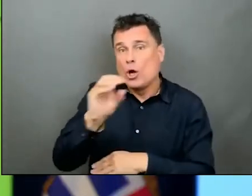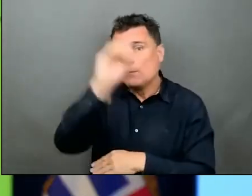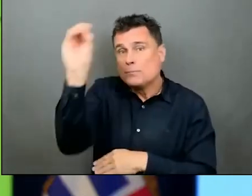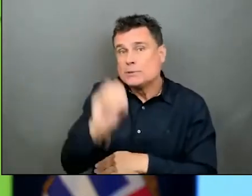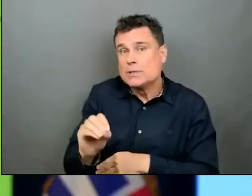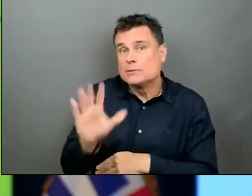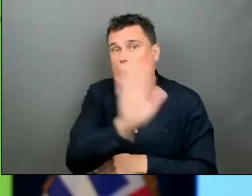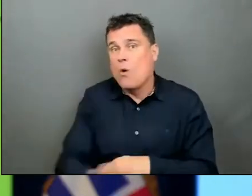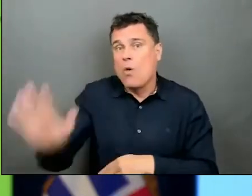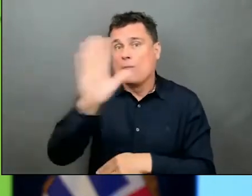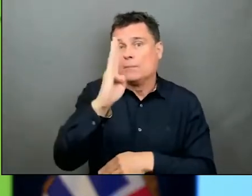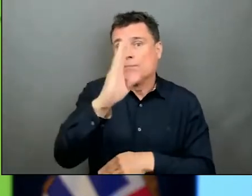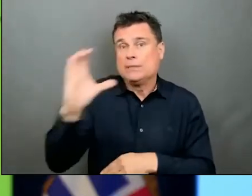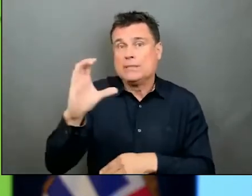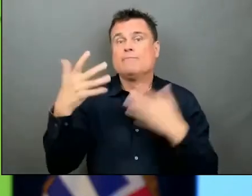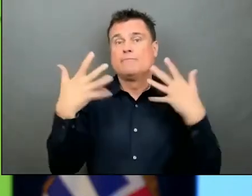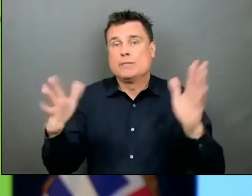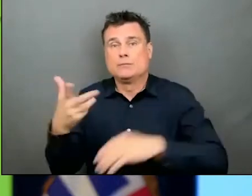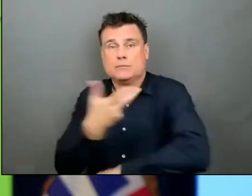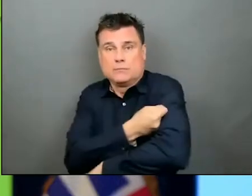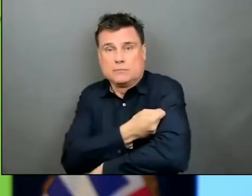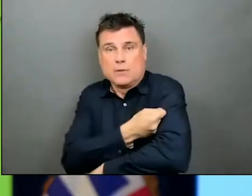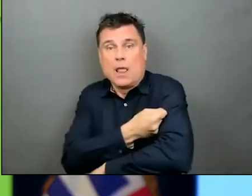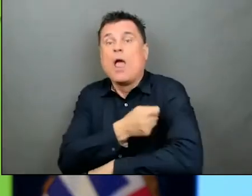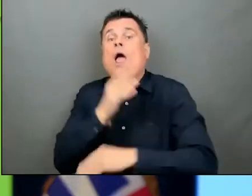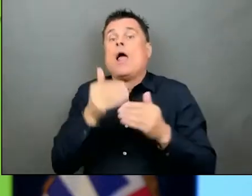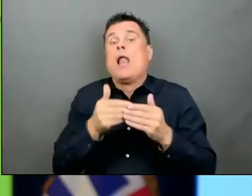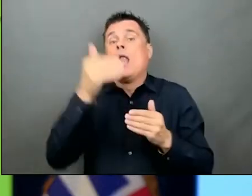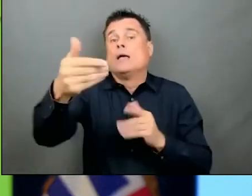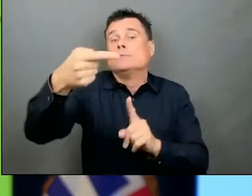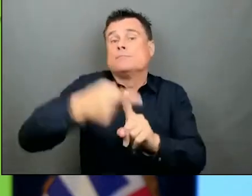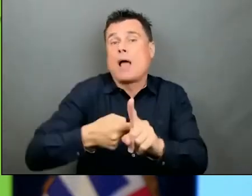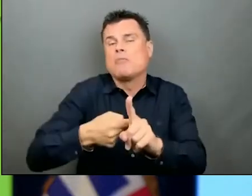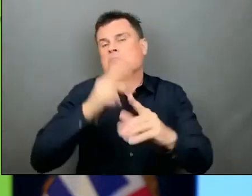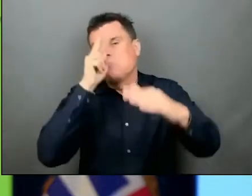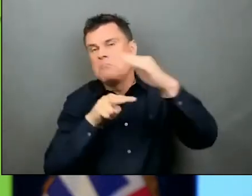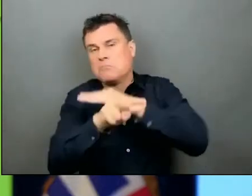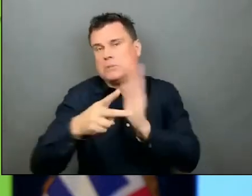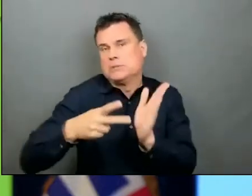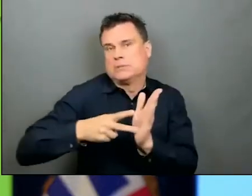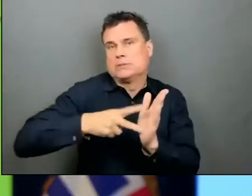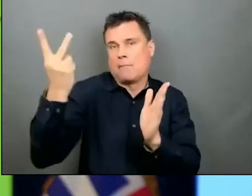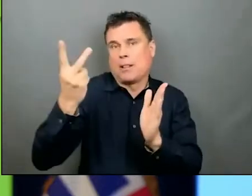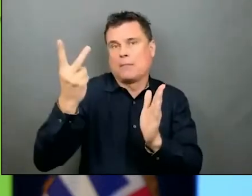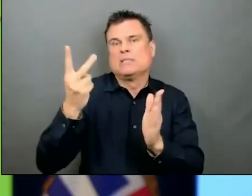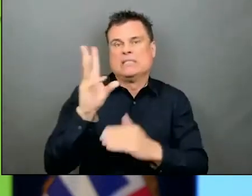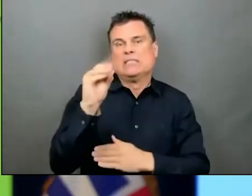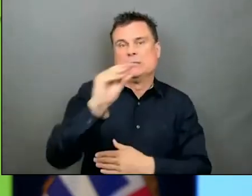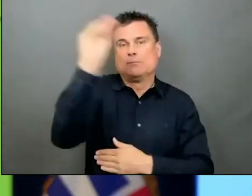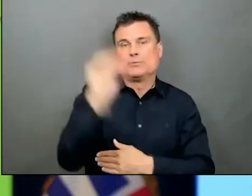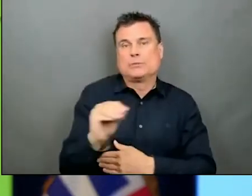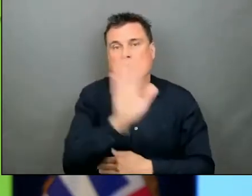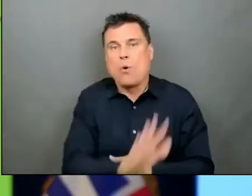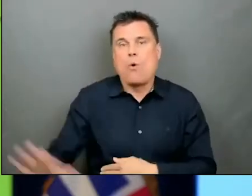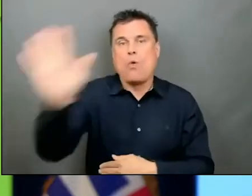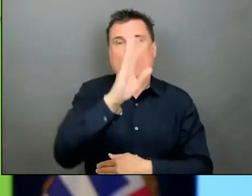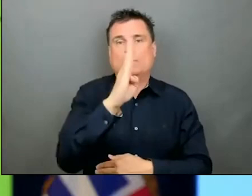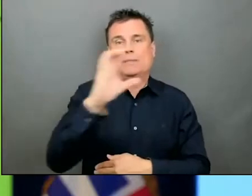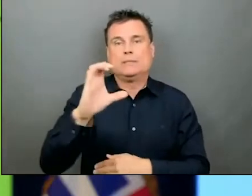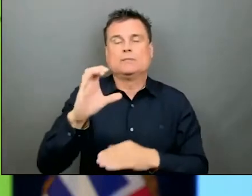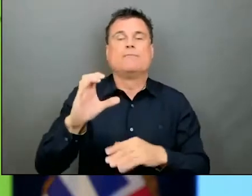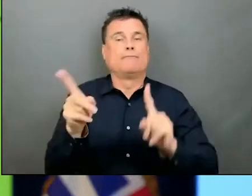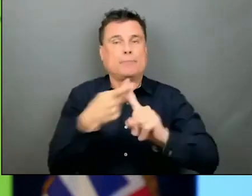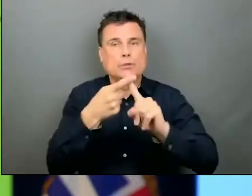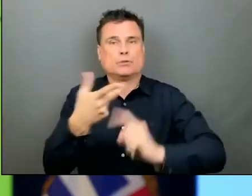population, and in a month's time, that number is projected to double. But for now, though, we need to